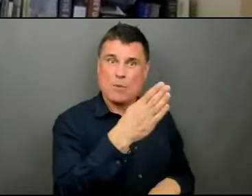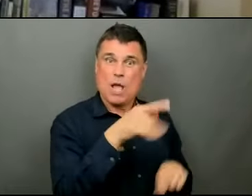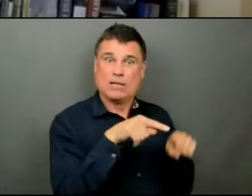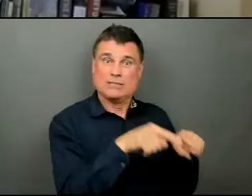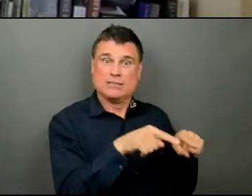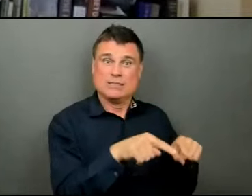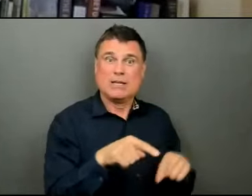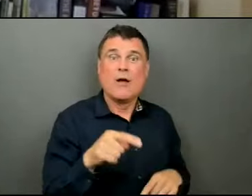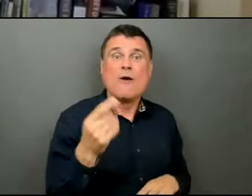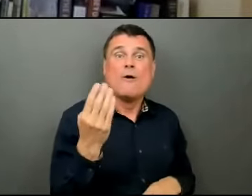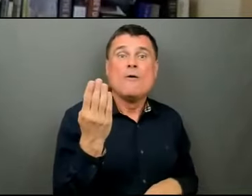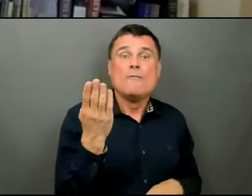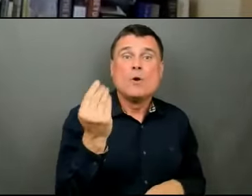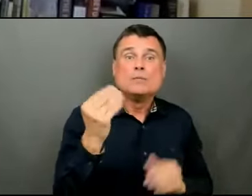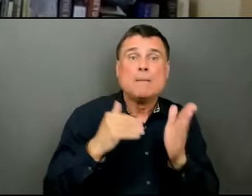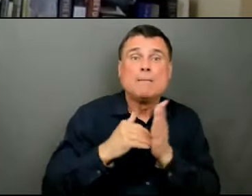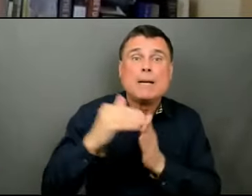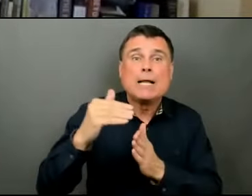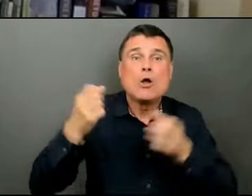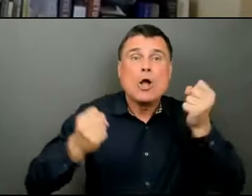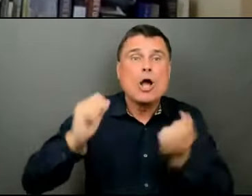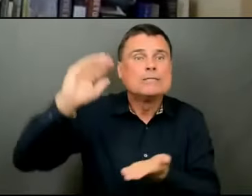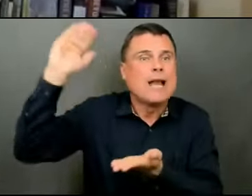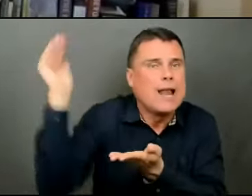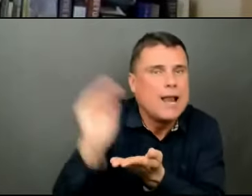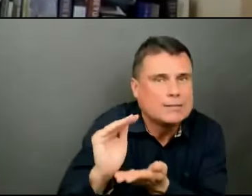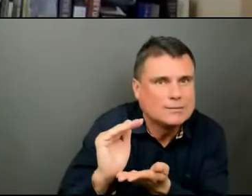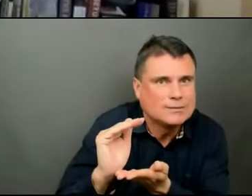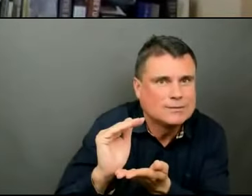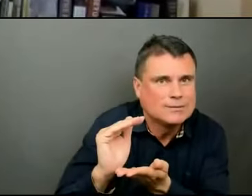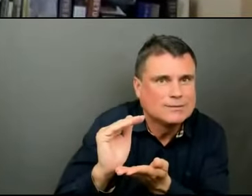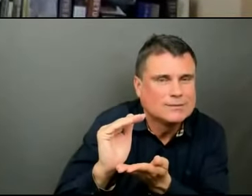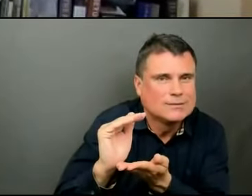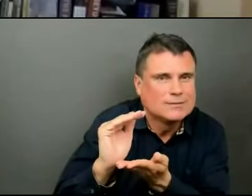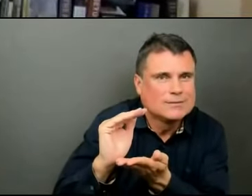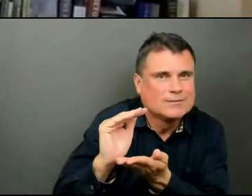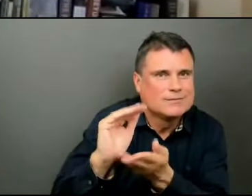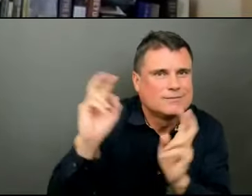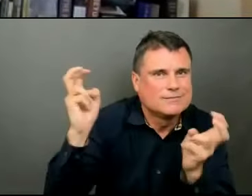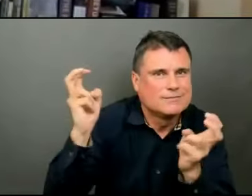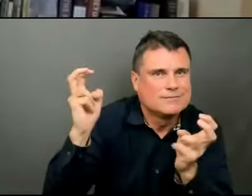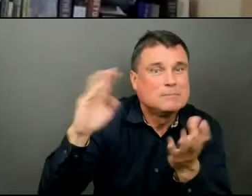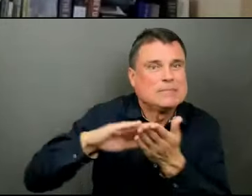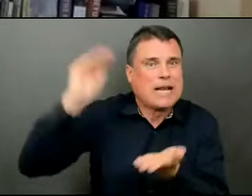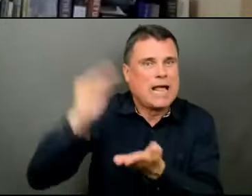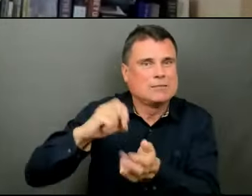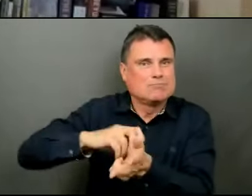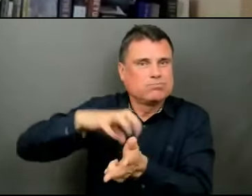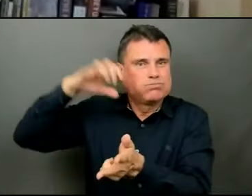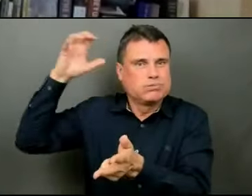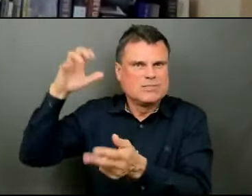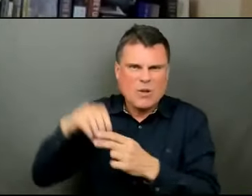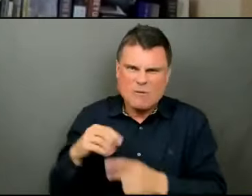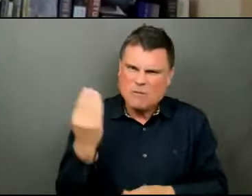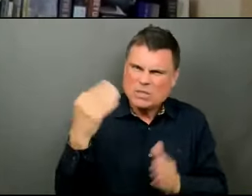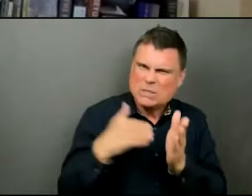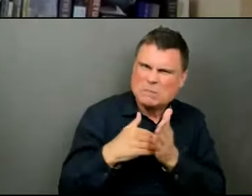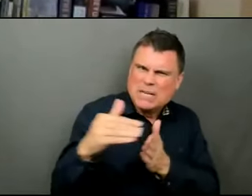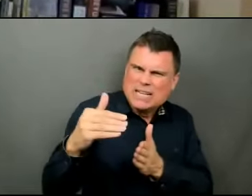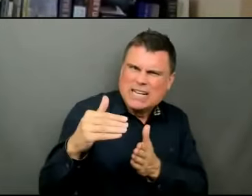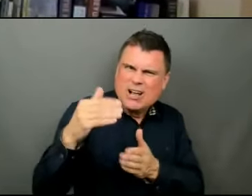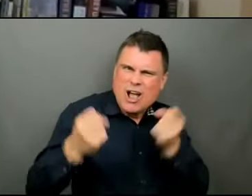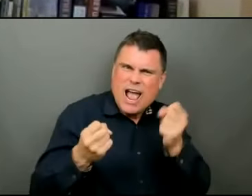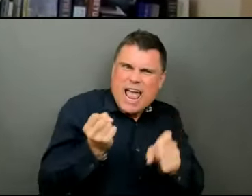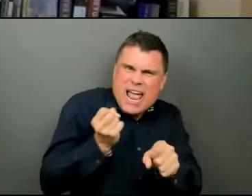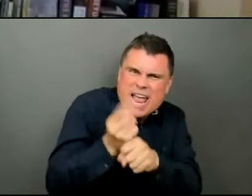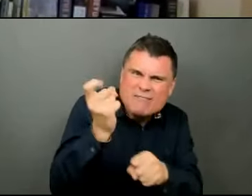every year by 2030. And it's hard to get your head around that. 14 million fewer cars on the road every year by 2030. And